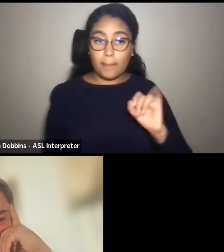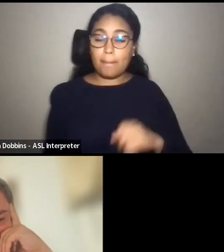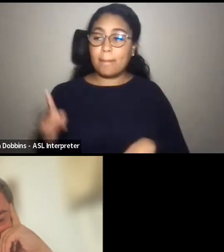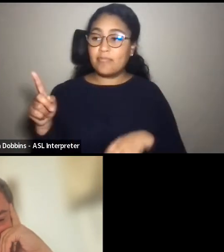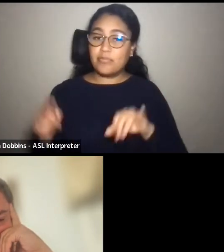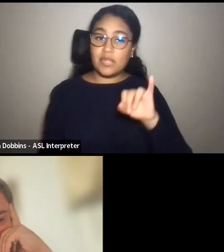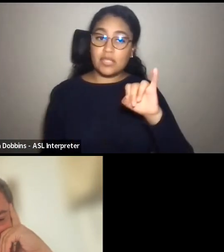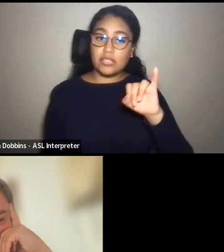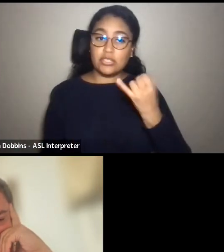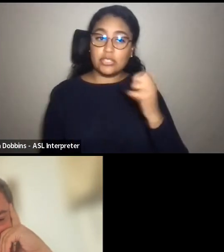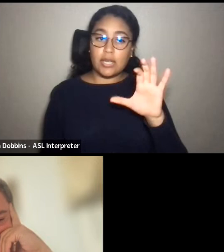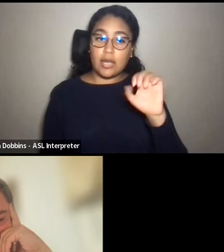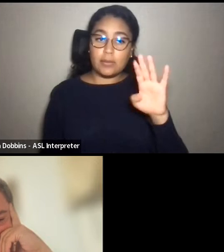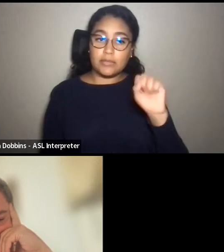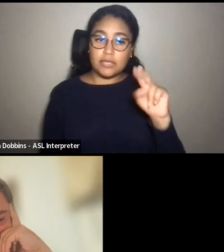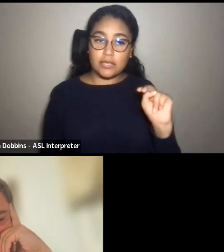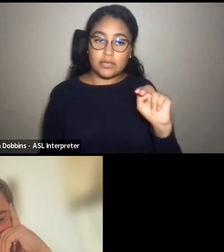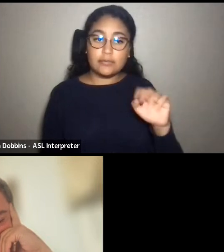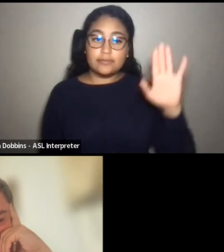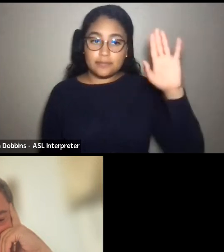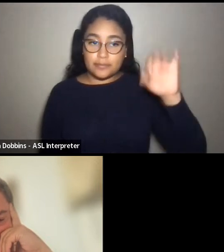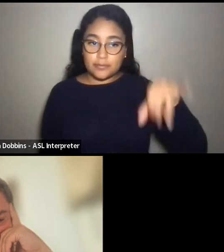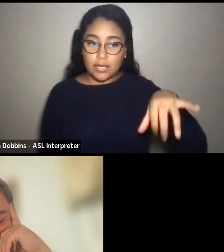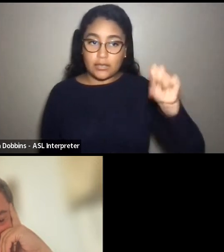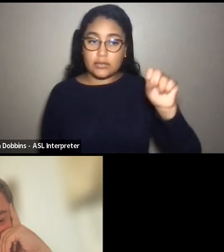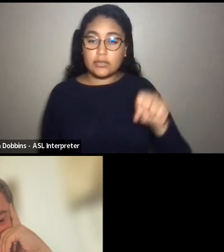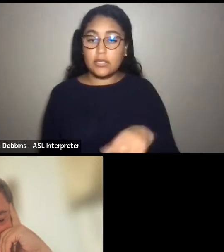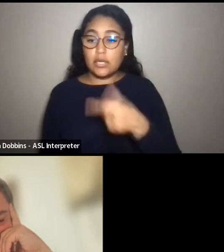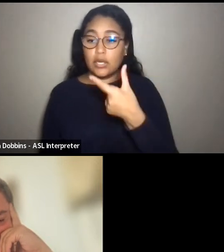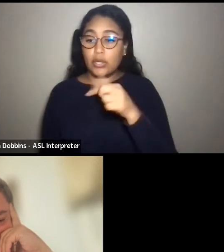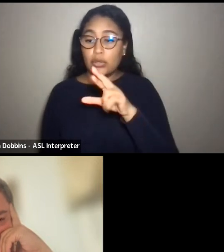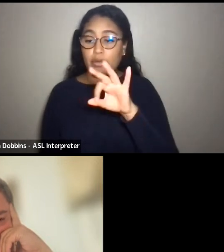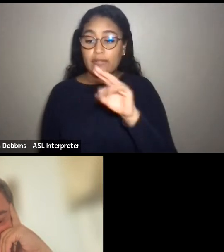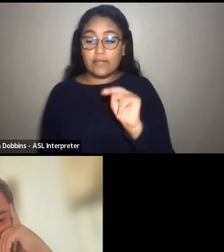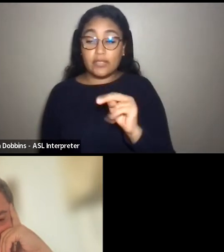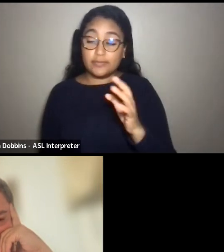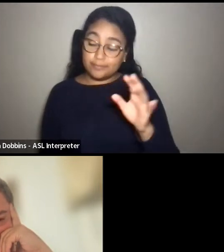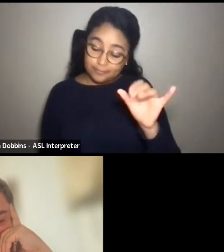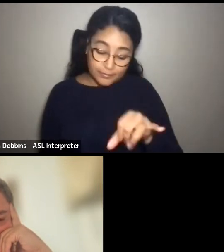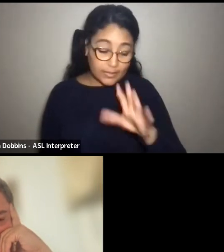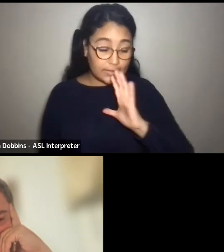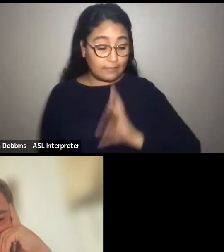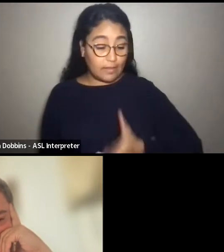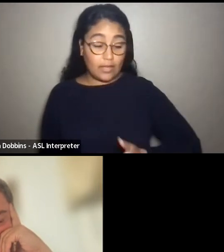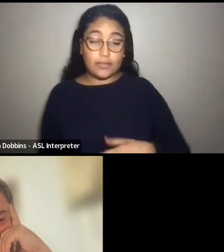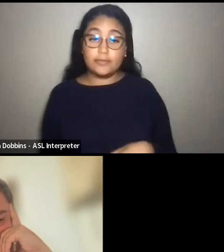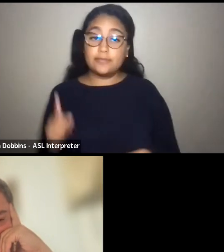Jacobson. Aye. Trustee Griffin. That's fine with me. And I'll say aye, and Trustee